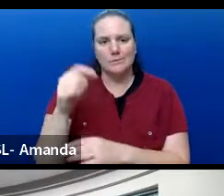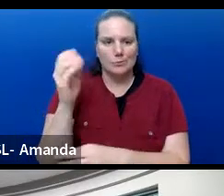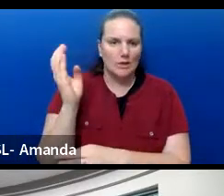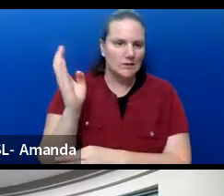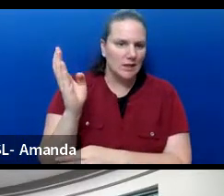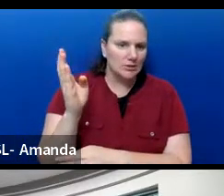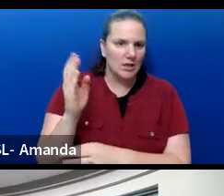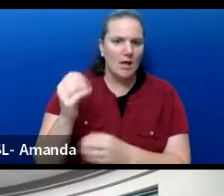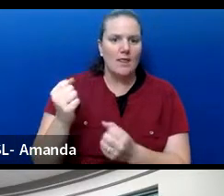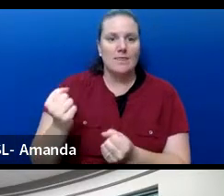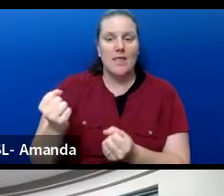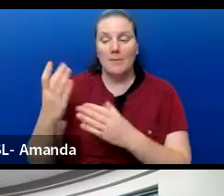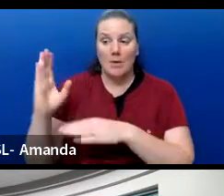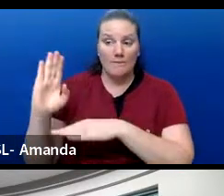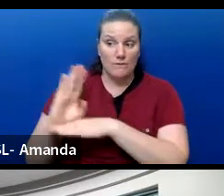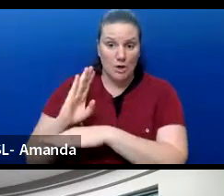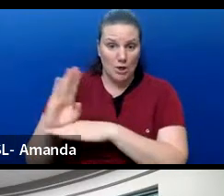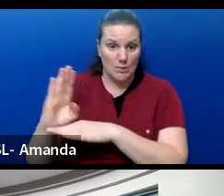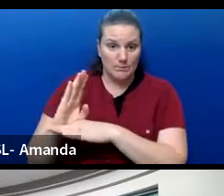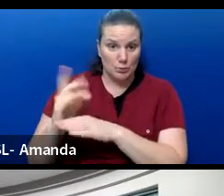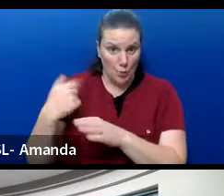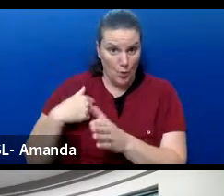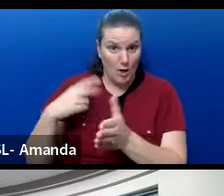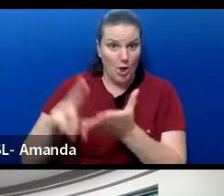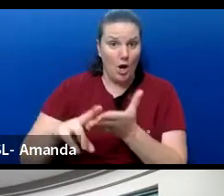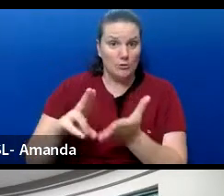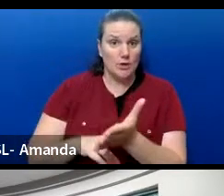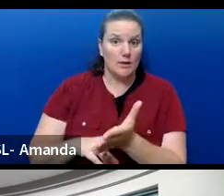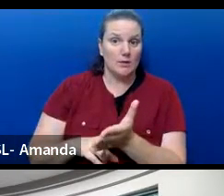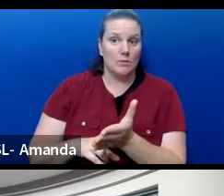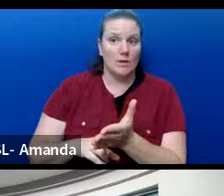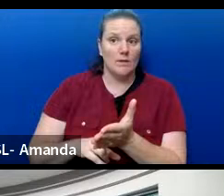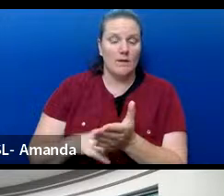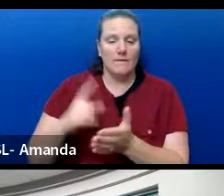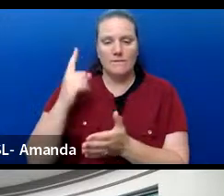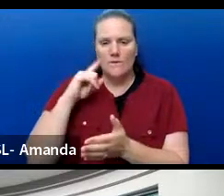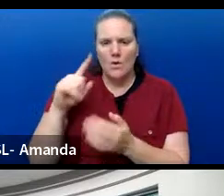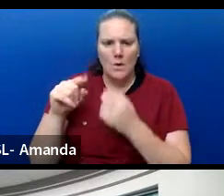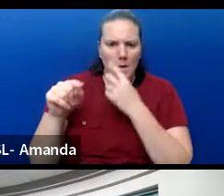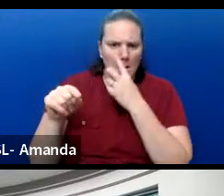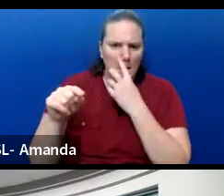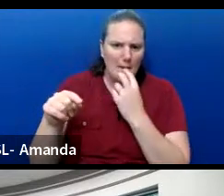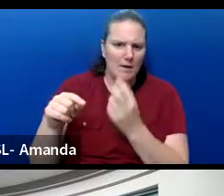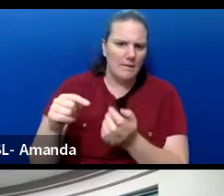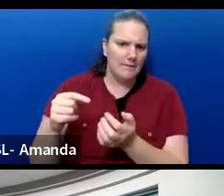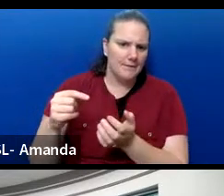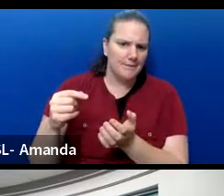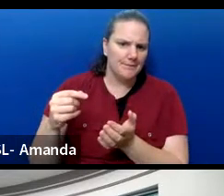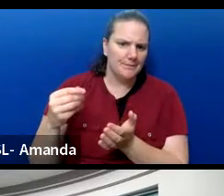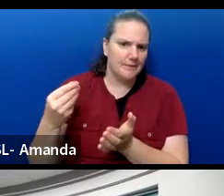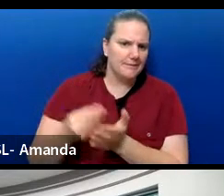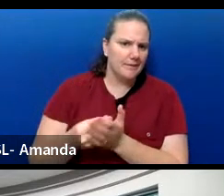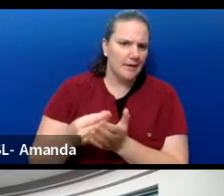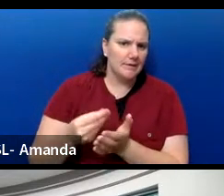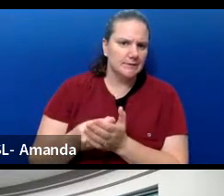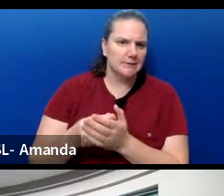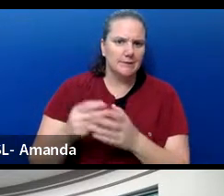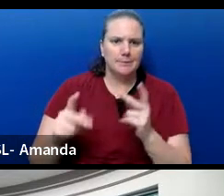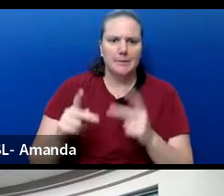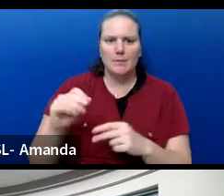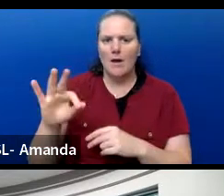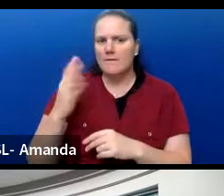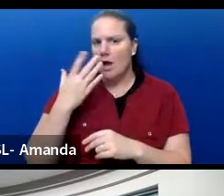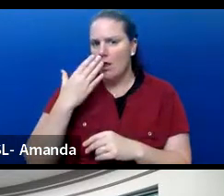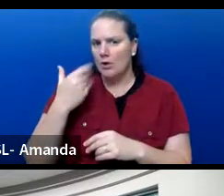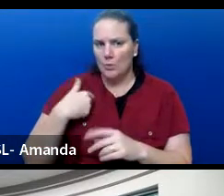these are the number of firms that we are contracting with for COVID funds. These are the people of color that we're employing. Is